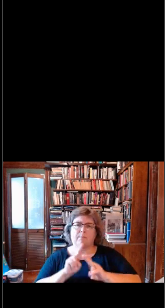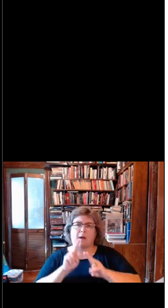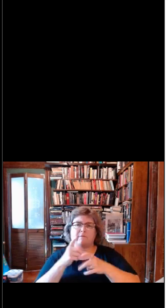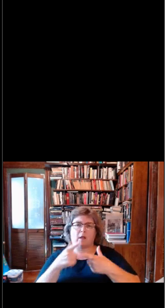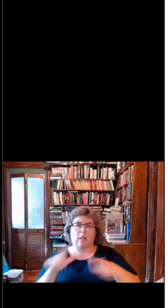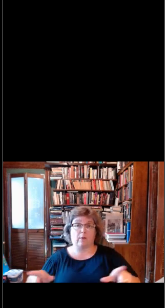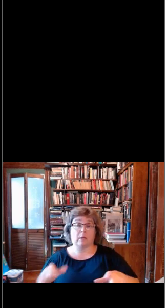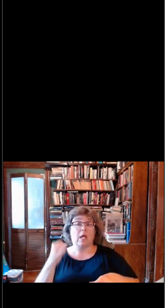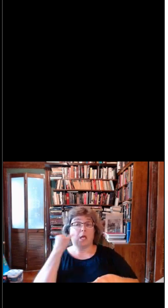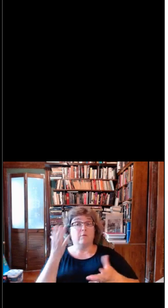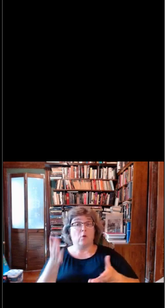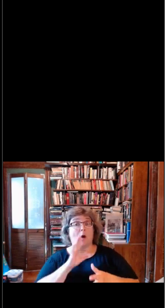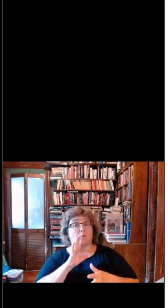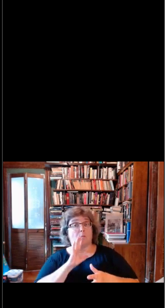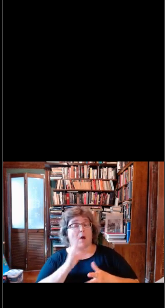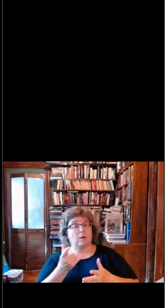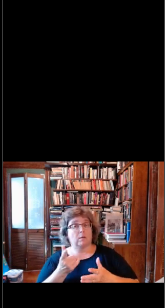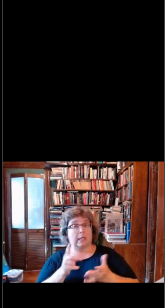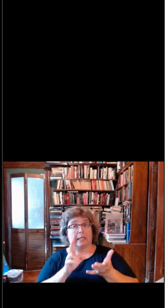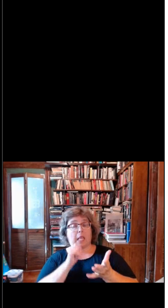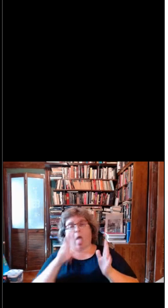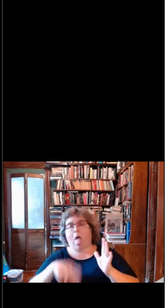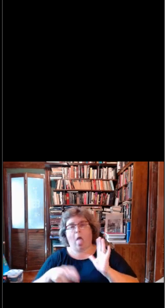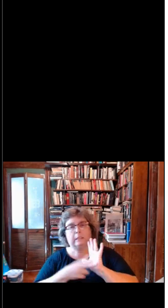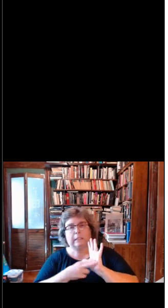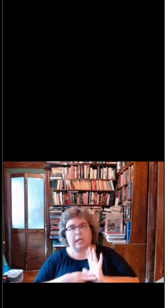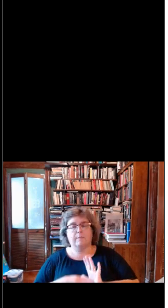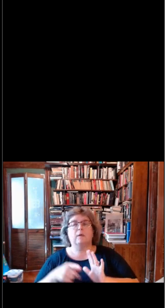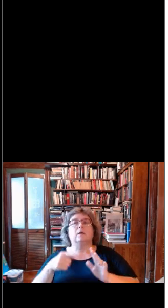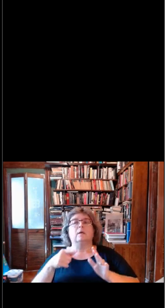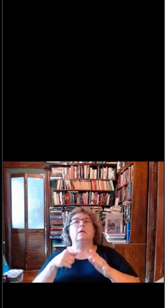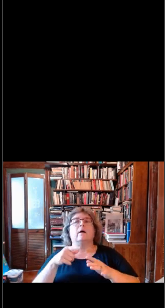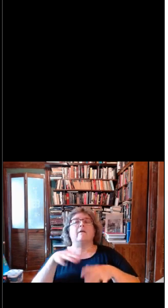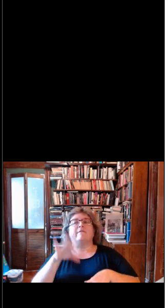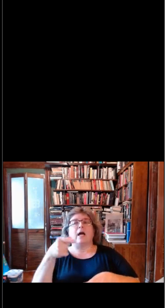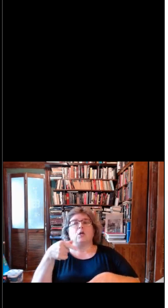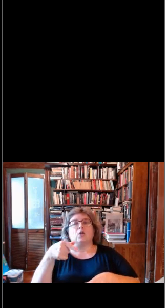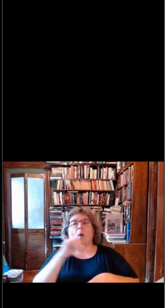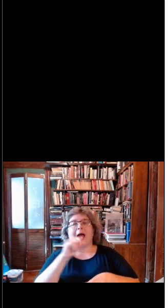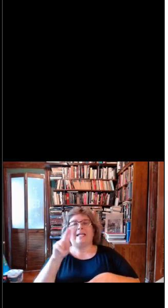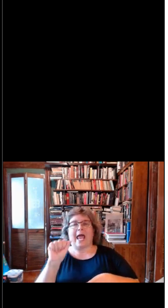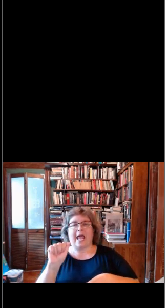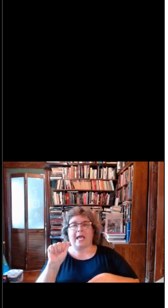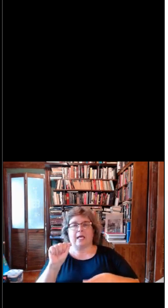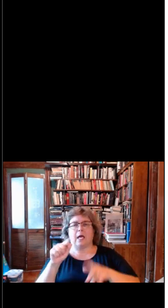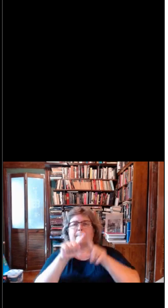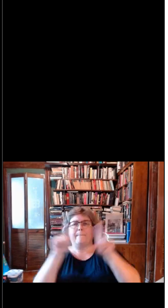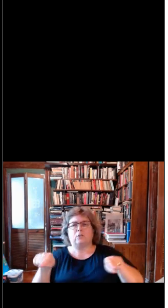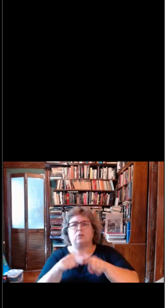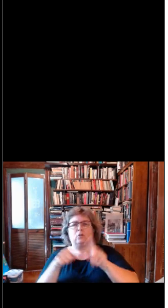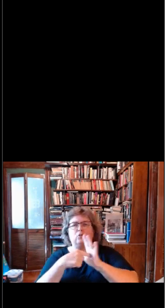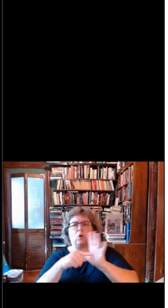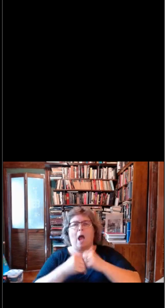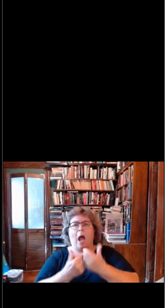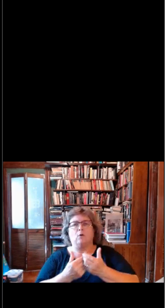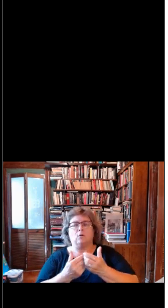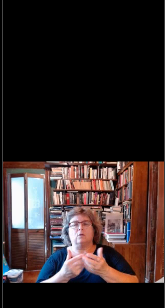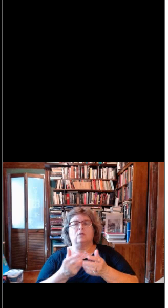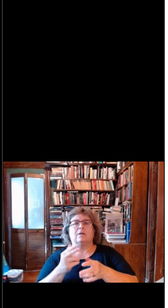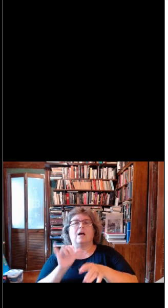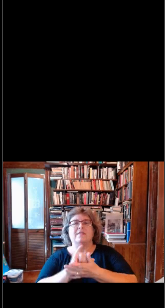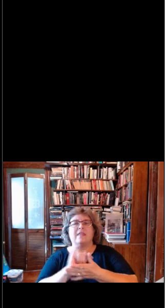to speak but have not yet signed up, please go to the Q&A section. And here is a graphic that shows you how the mute function works.